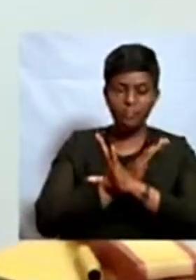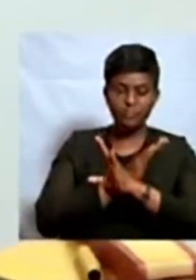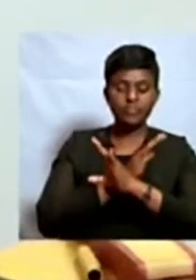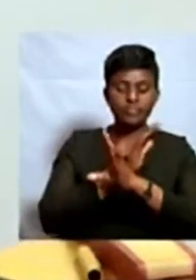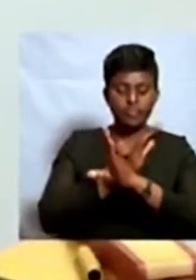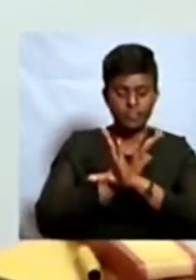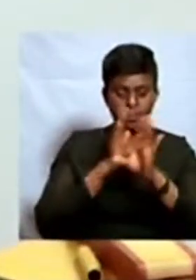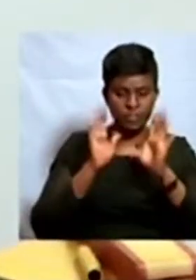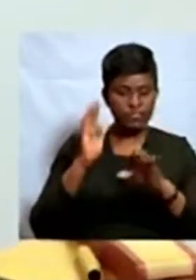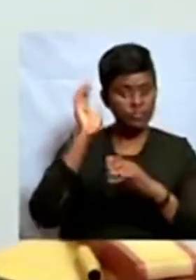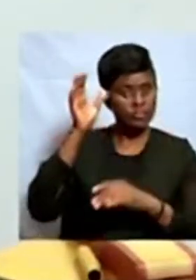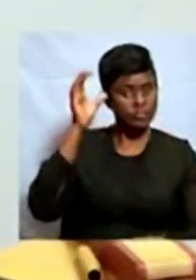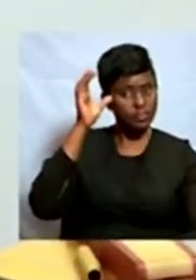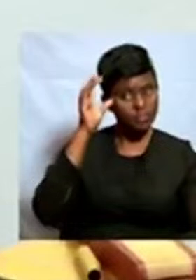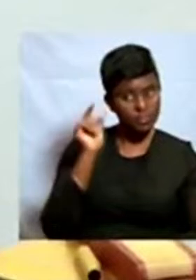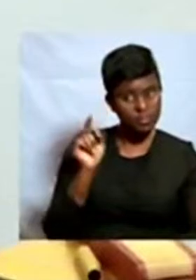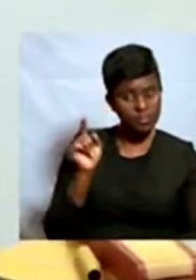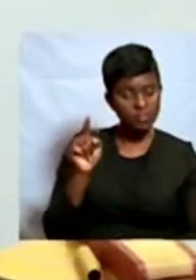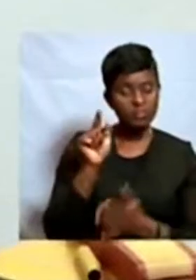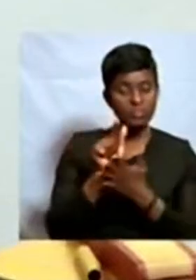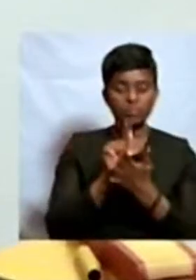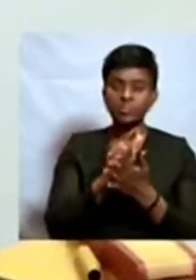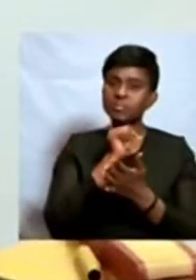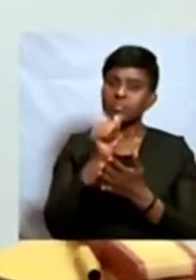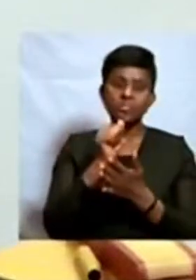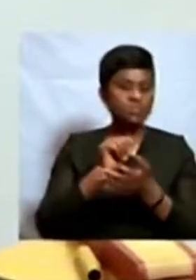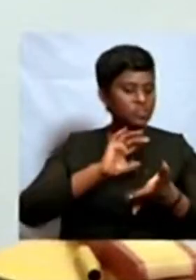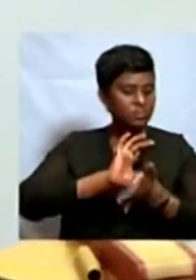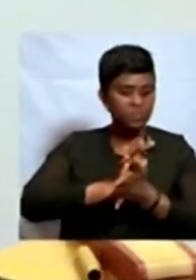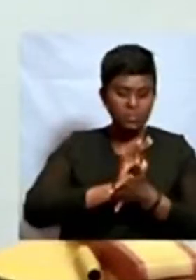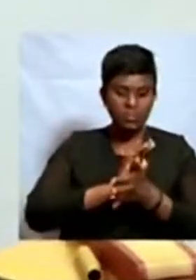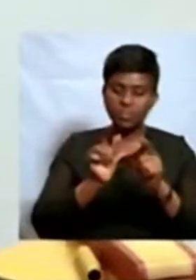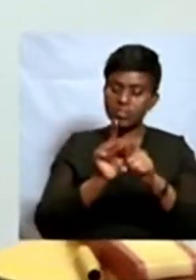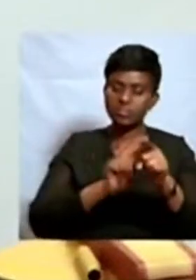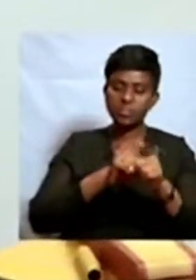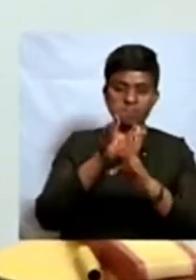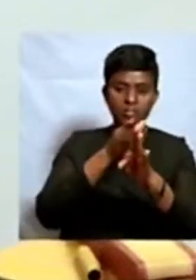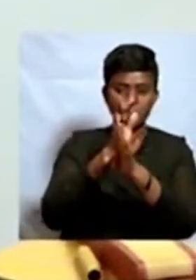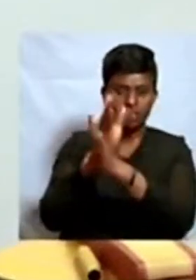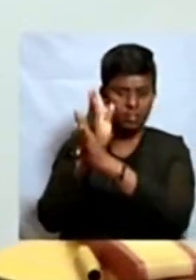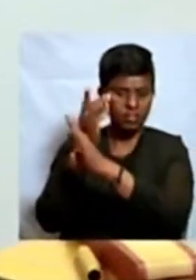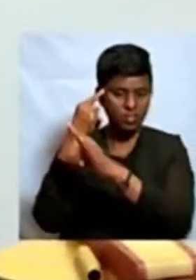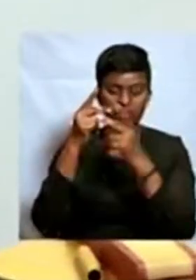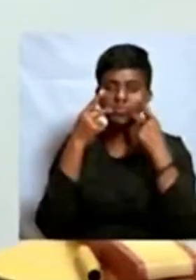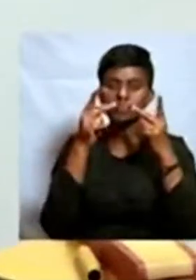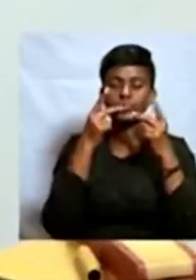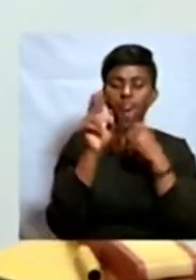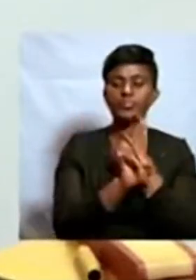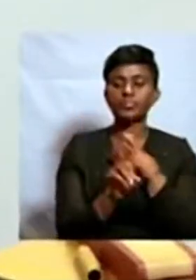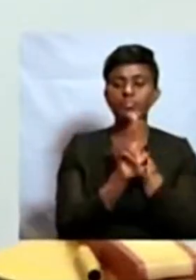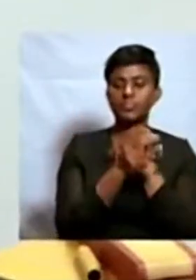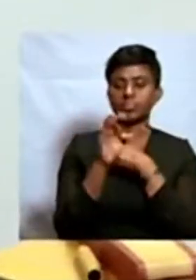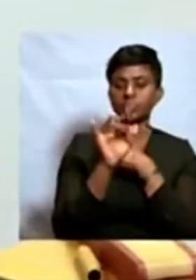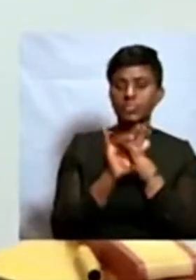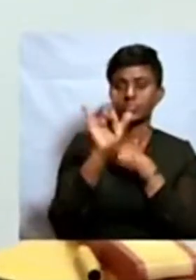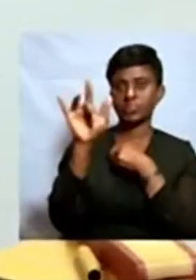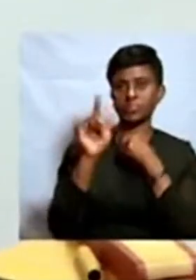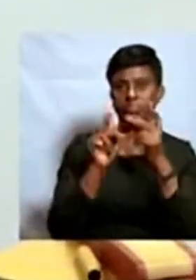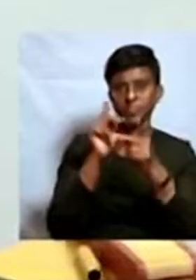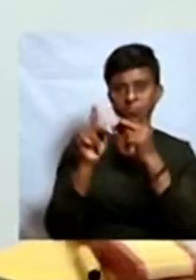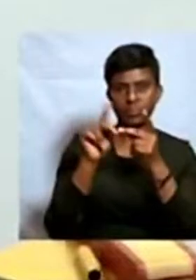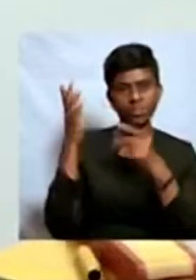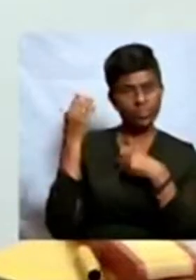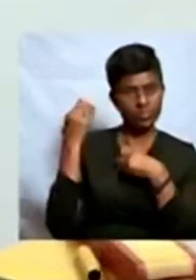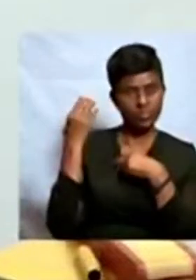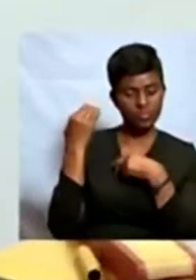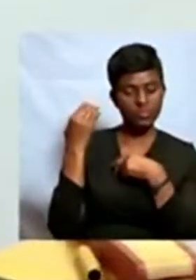Zambian civil. The law did not explicitly cater for the publishing and use of the flight procedures previously.